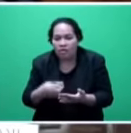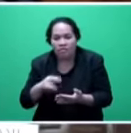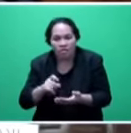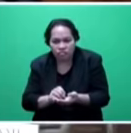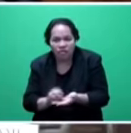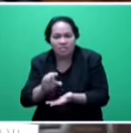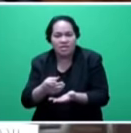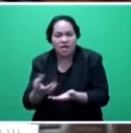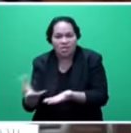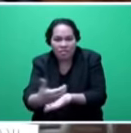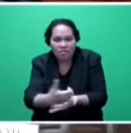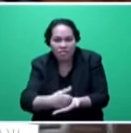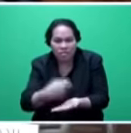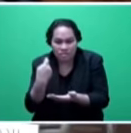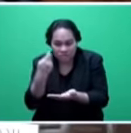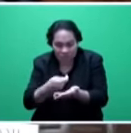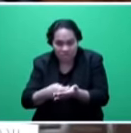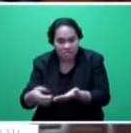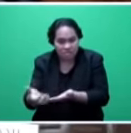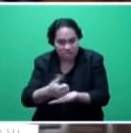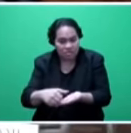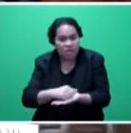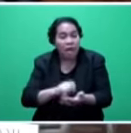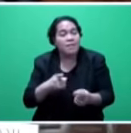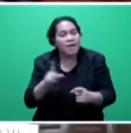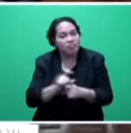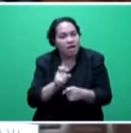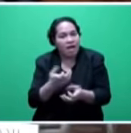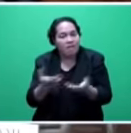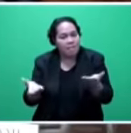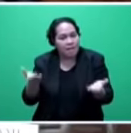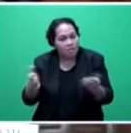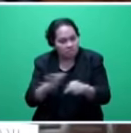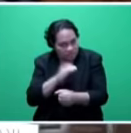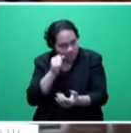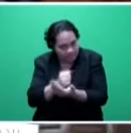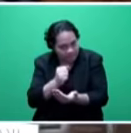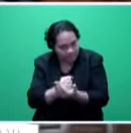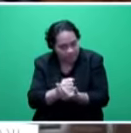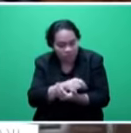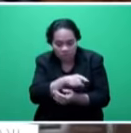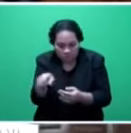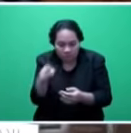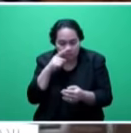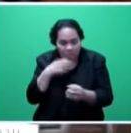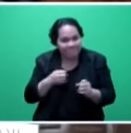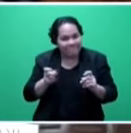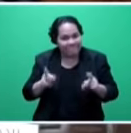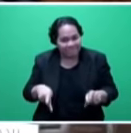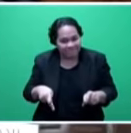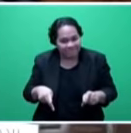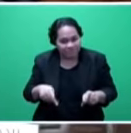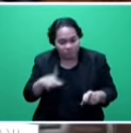immediate relief to people. It is about creating a balance to ensure that we take advantage of our